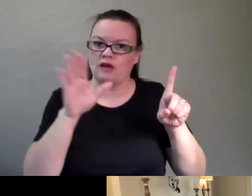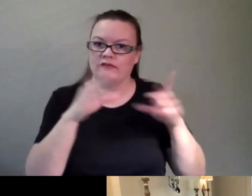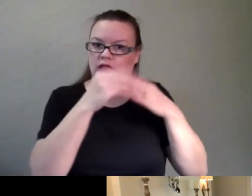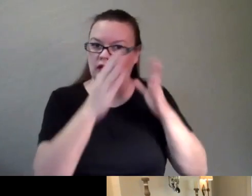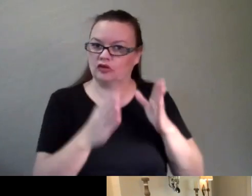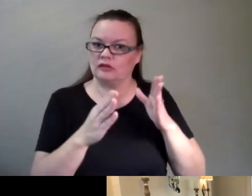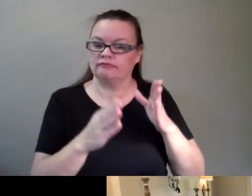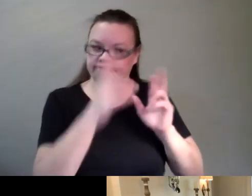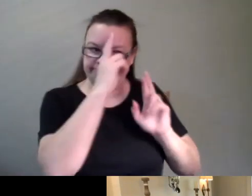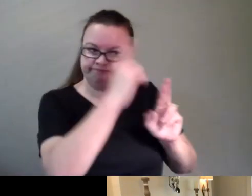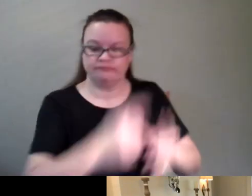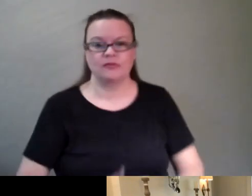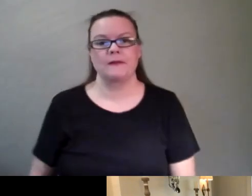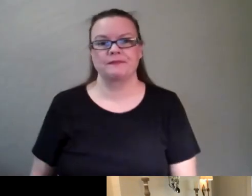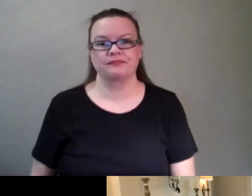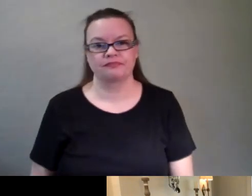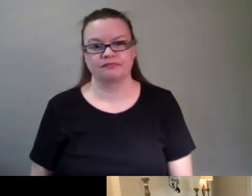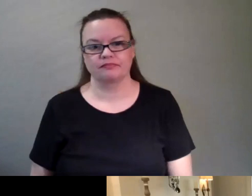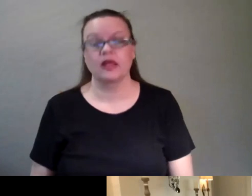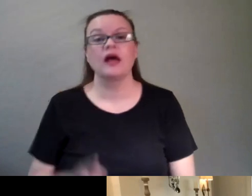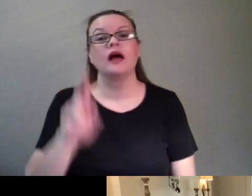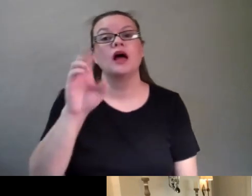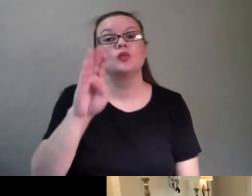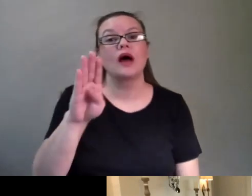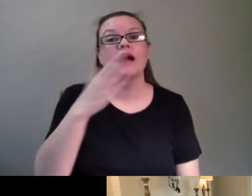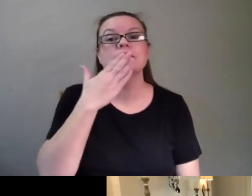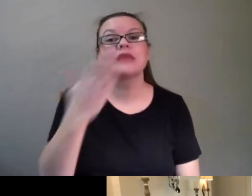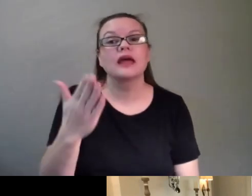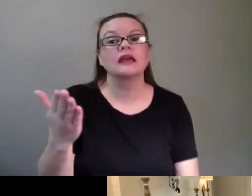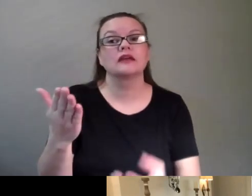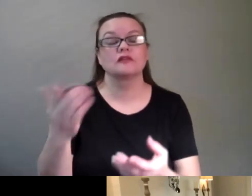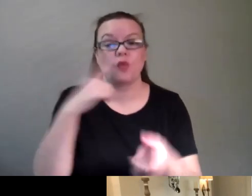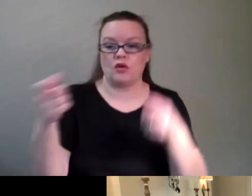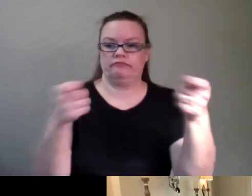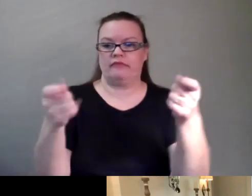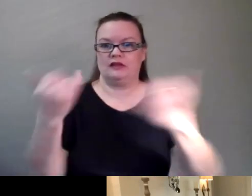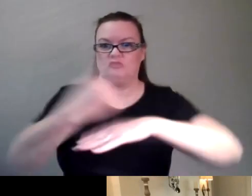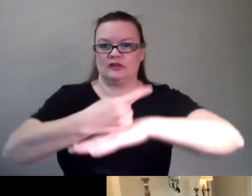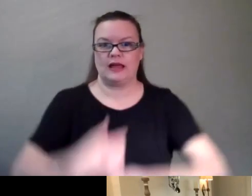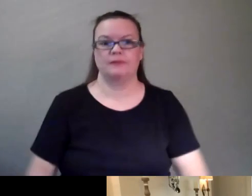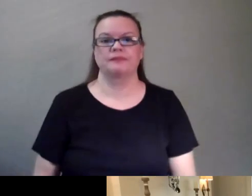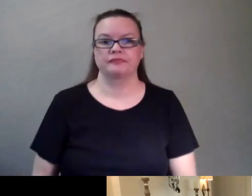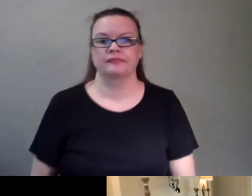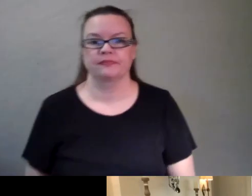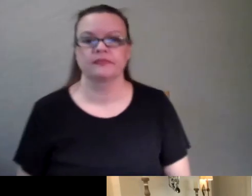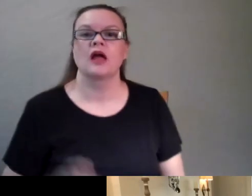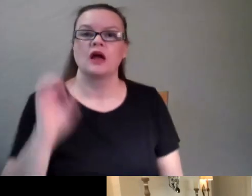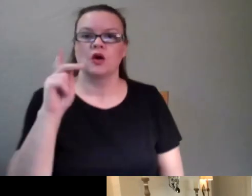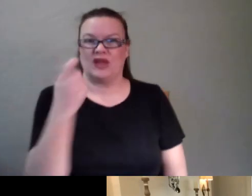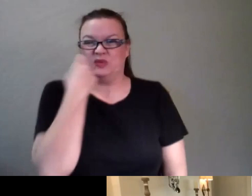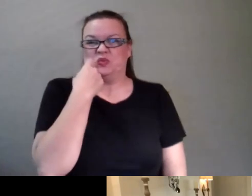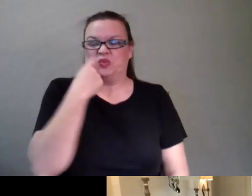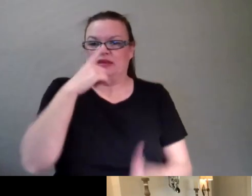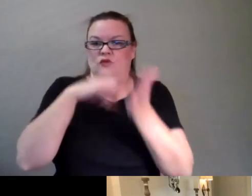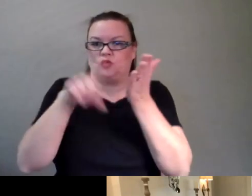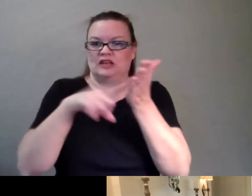today, and Rob, we're so glad to have you as the moderator, wanted to share a little bit with you from the Battleground poll and the newest iteration